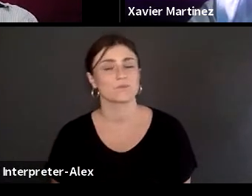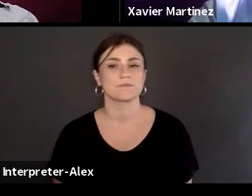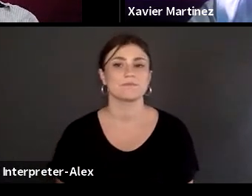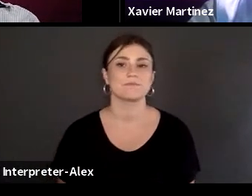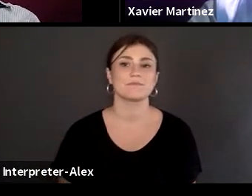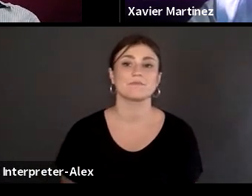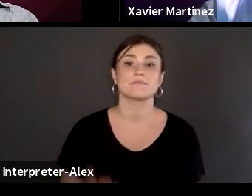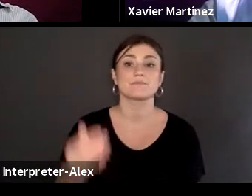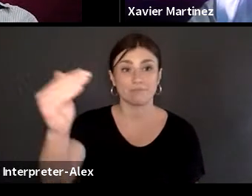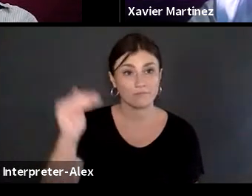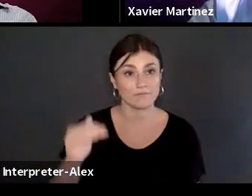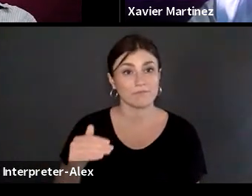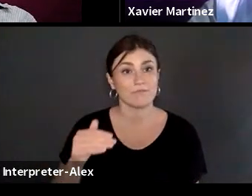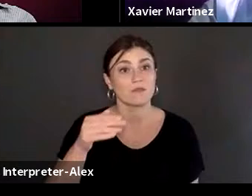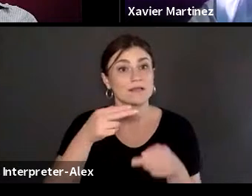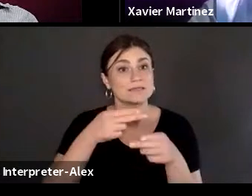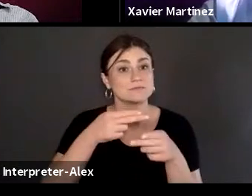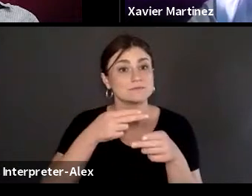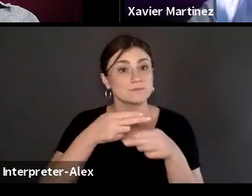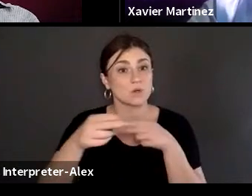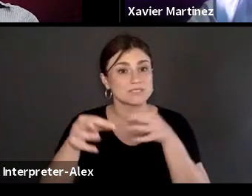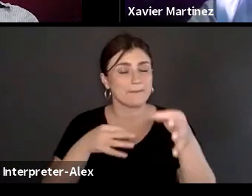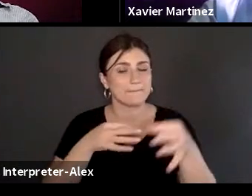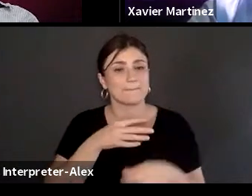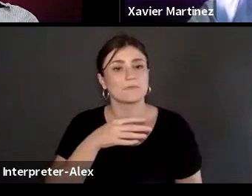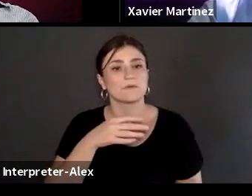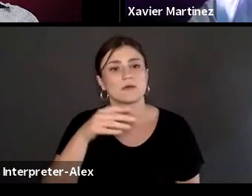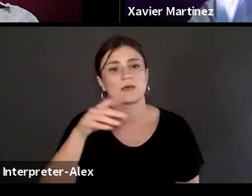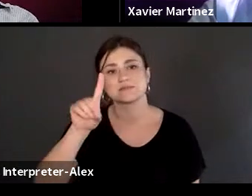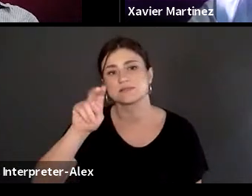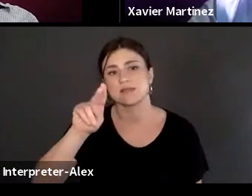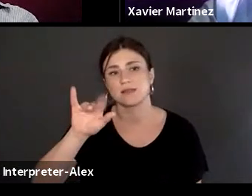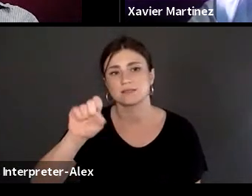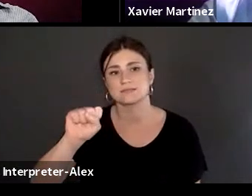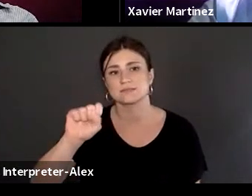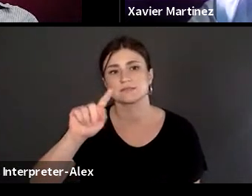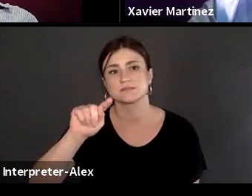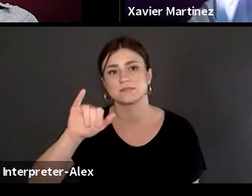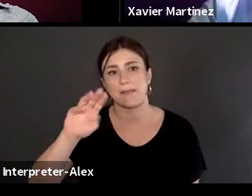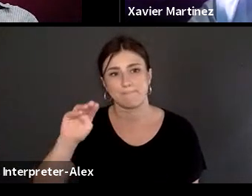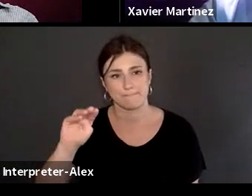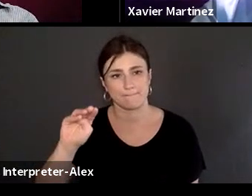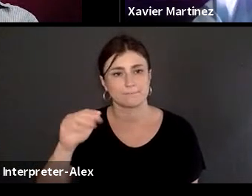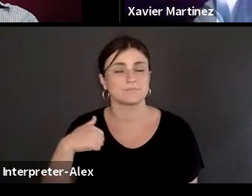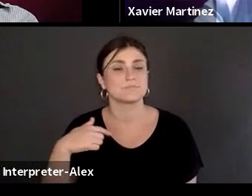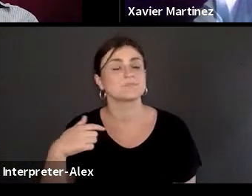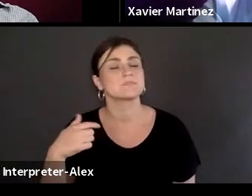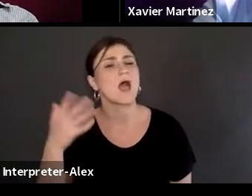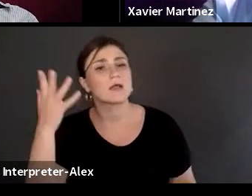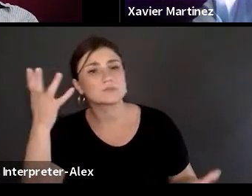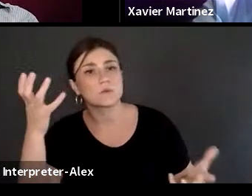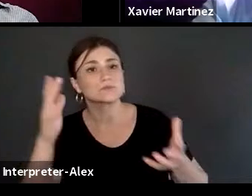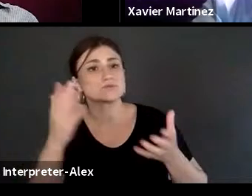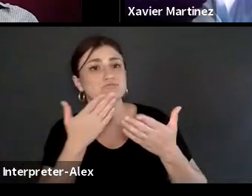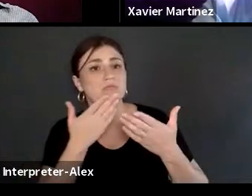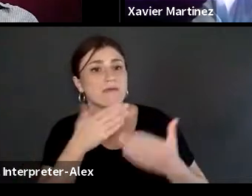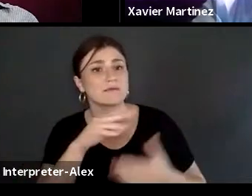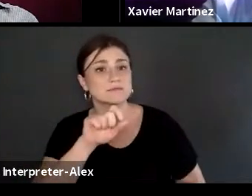you. Mayor Pro Tem Dennis Tim Salazar. Yes, thank you, Mayor. I would just like to thank as well Santa Fe County, Rio Riba